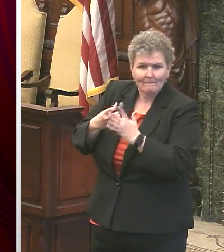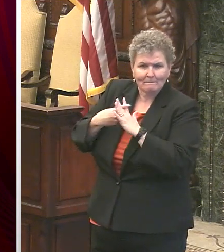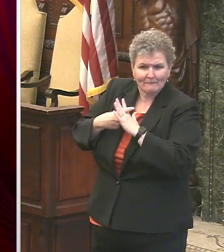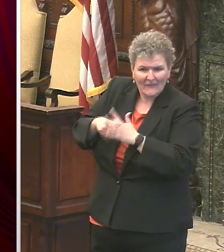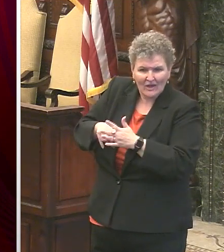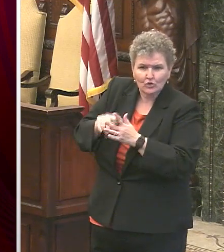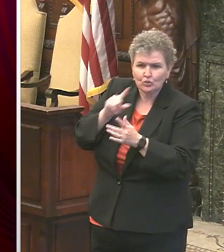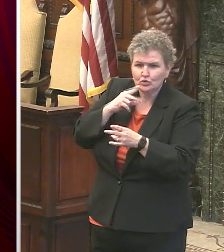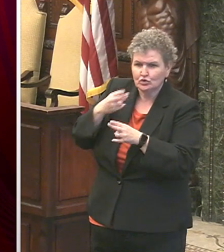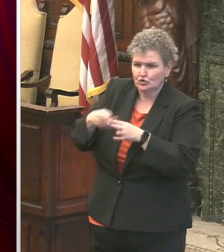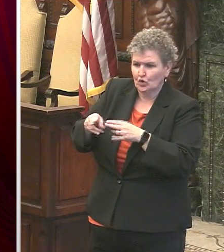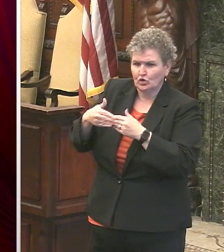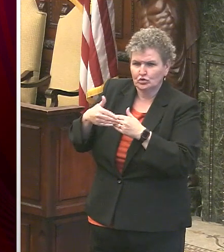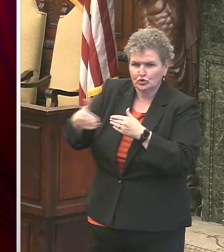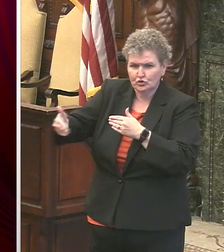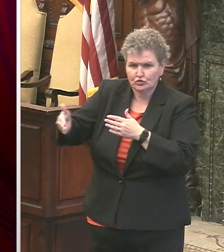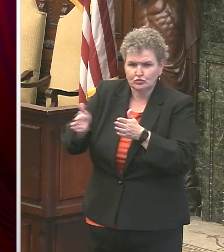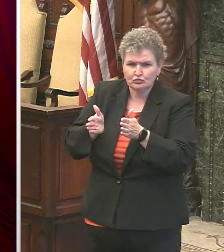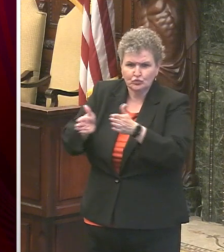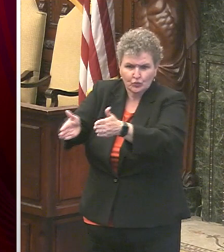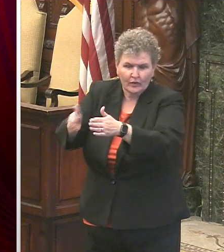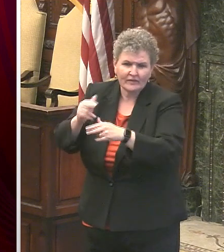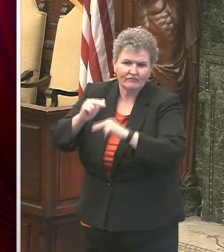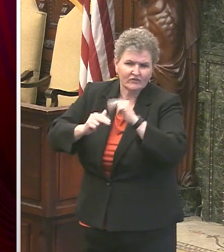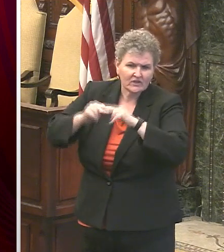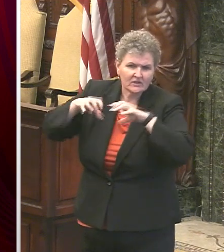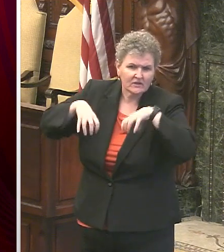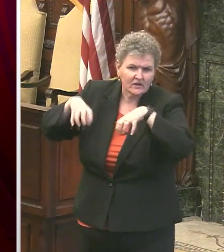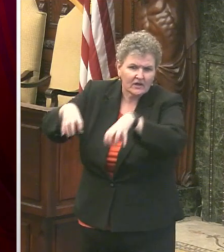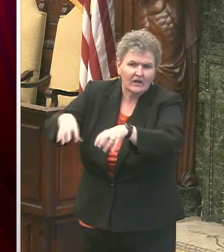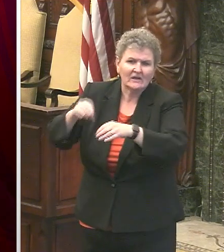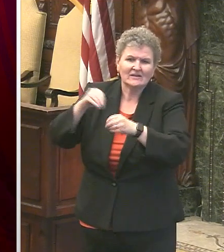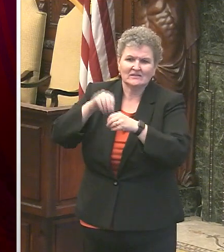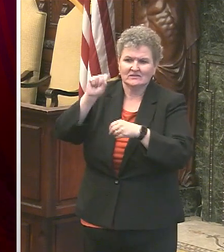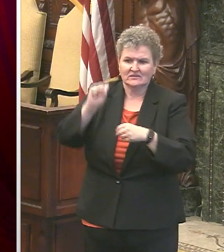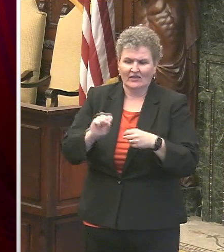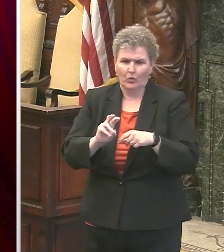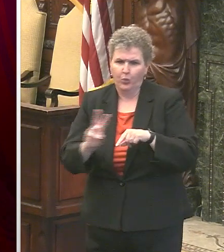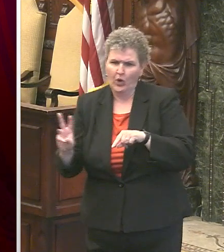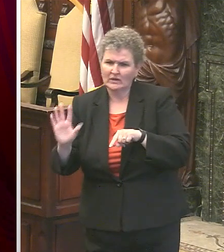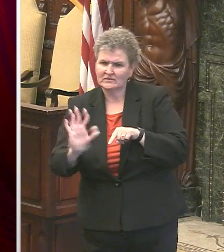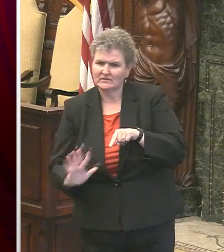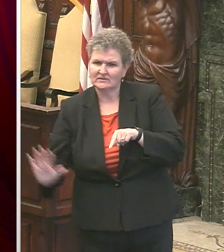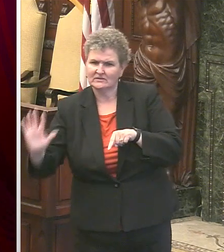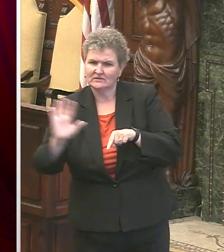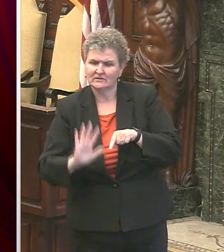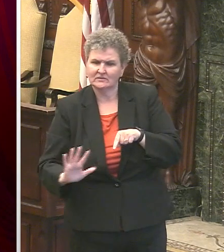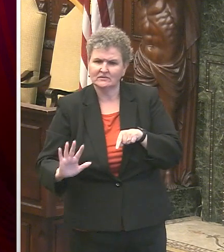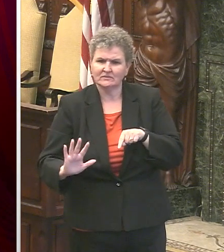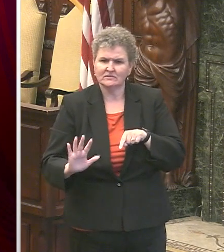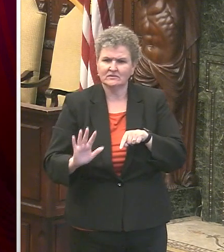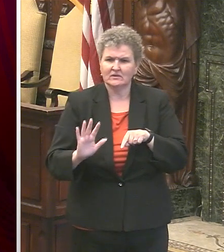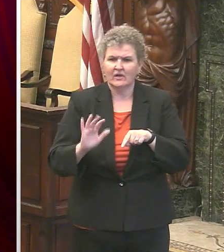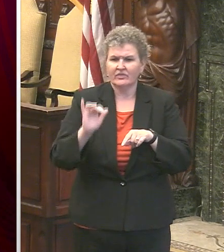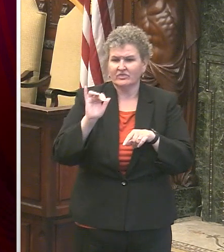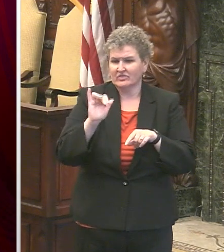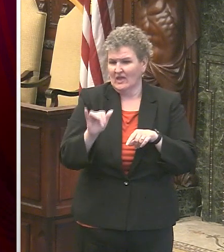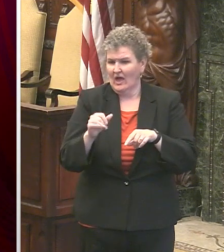short track facility somewhere in Southwest that the